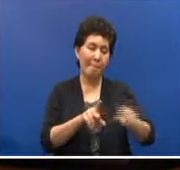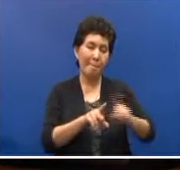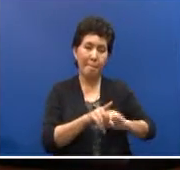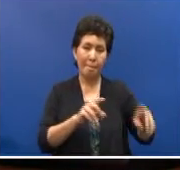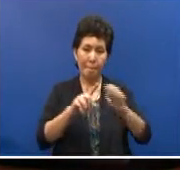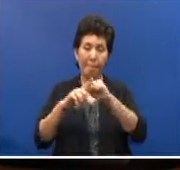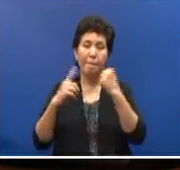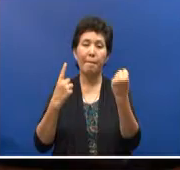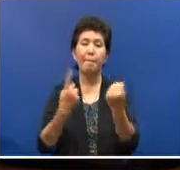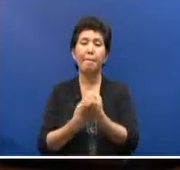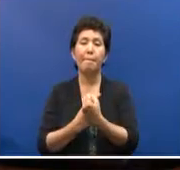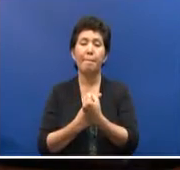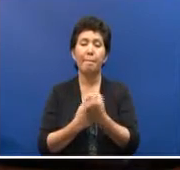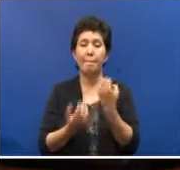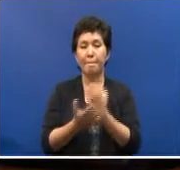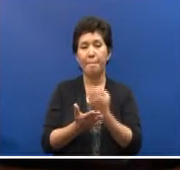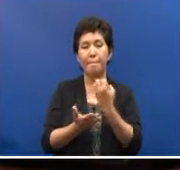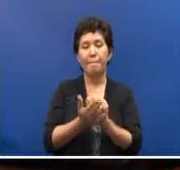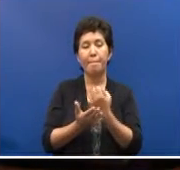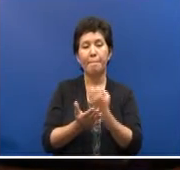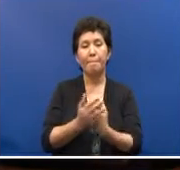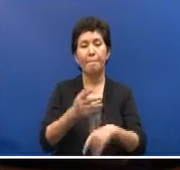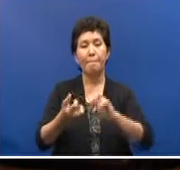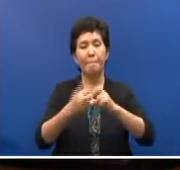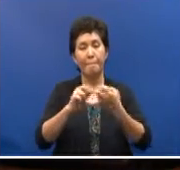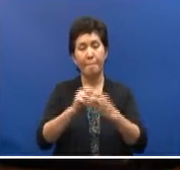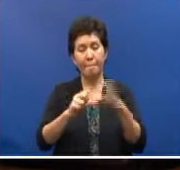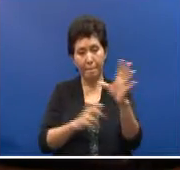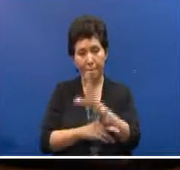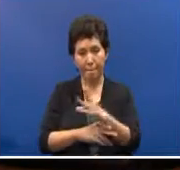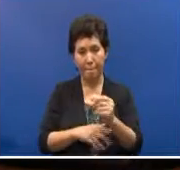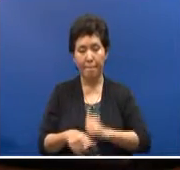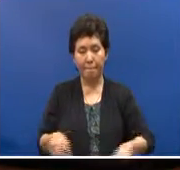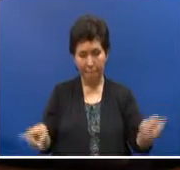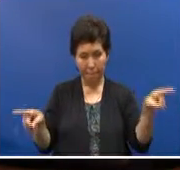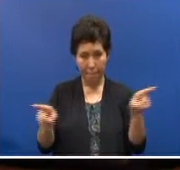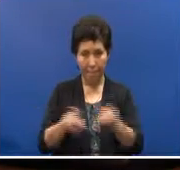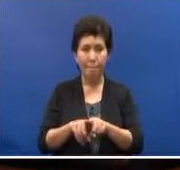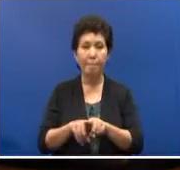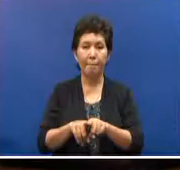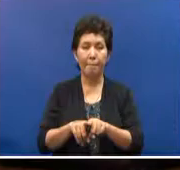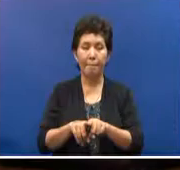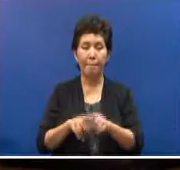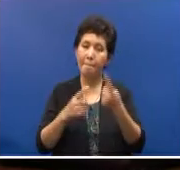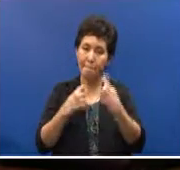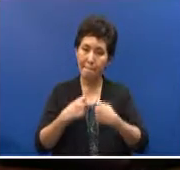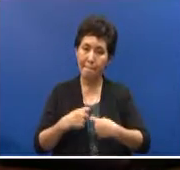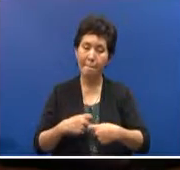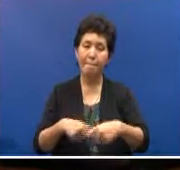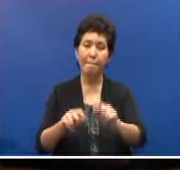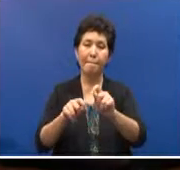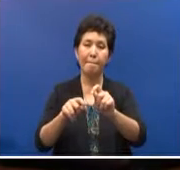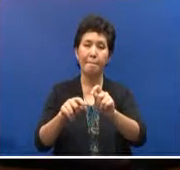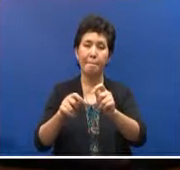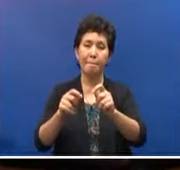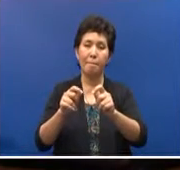social and also economic problems. Okay, and they also try to portray